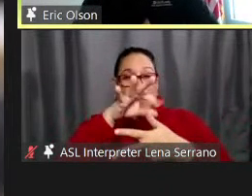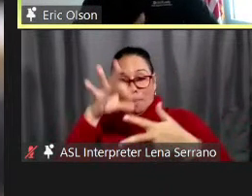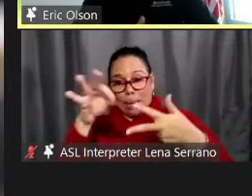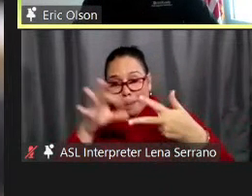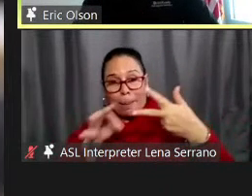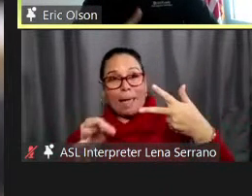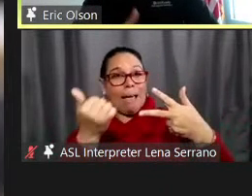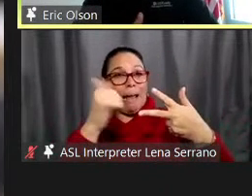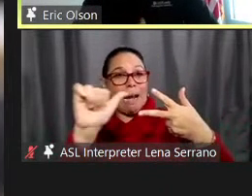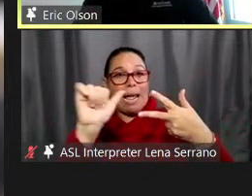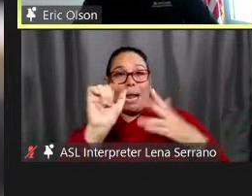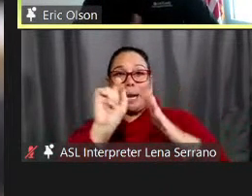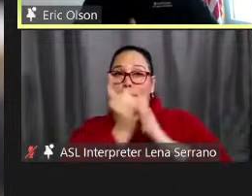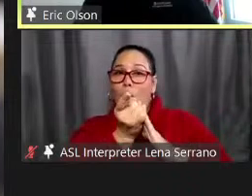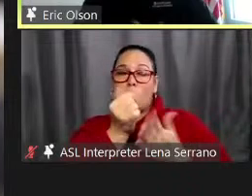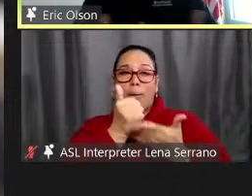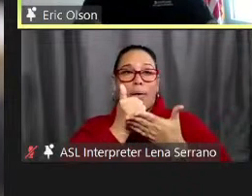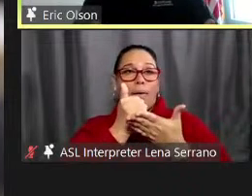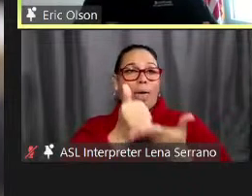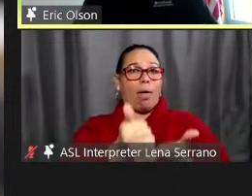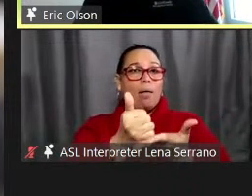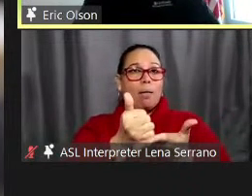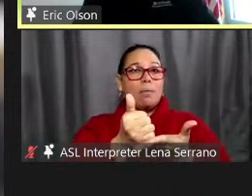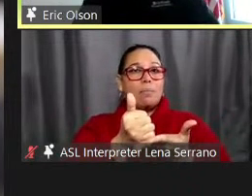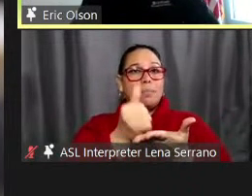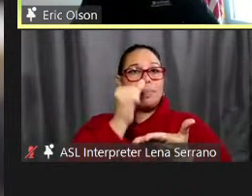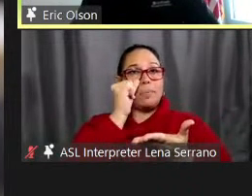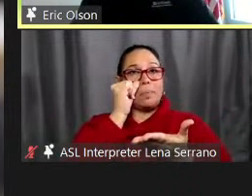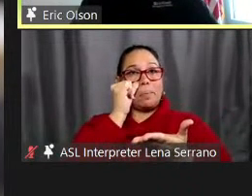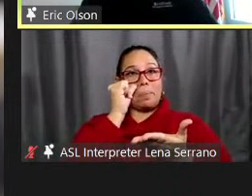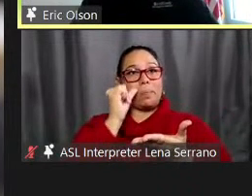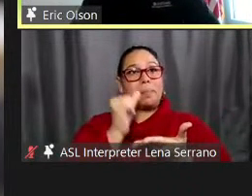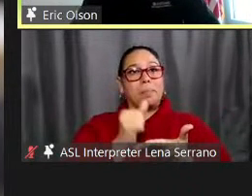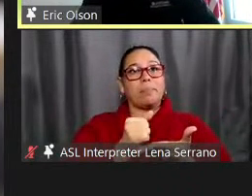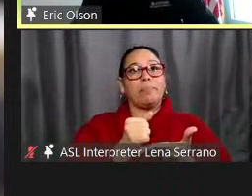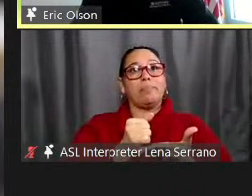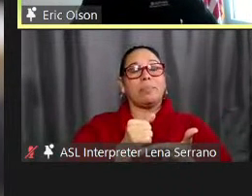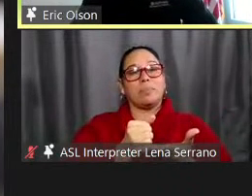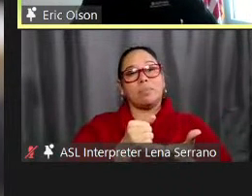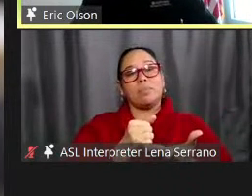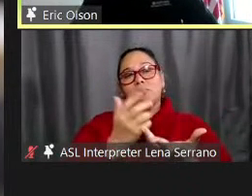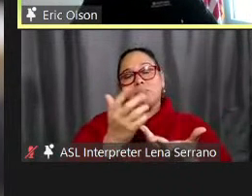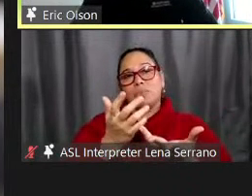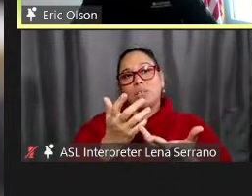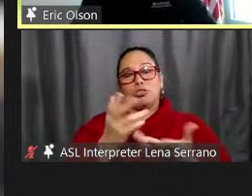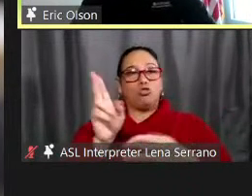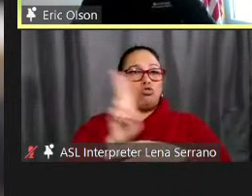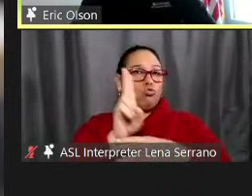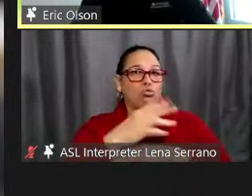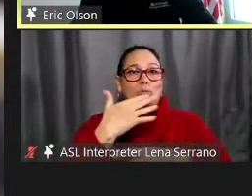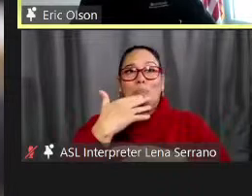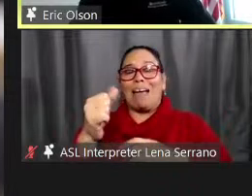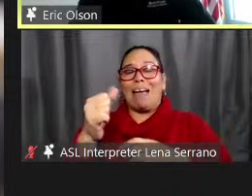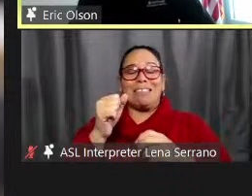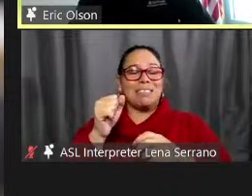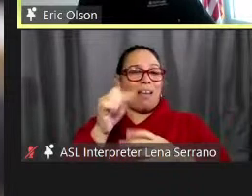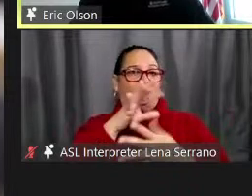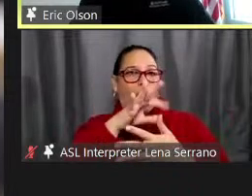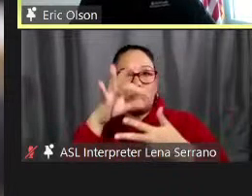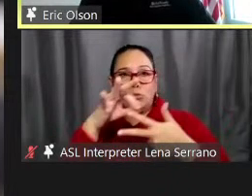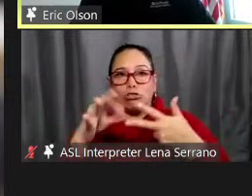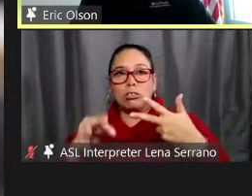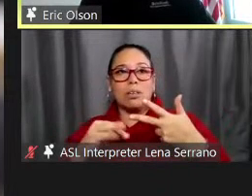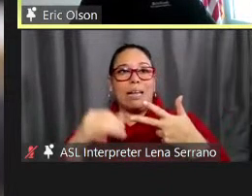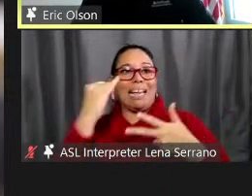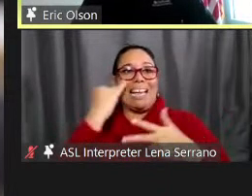at any given moment to help you and help others survive through the event. If running is your best option and it's your best course of action, do so. If hiding